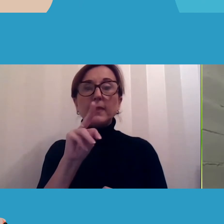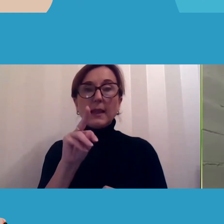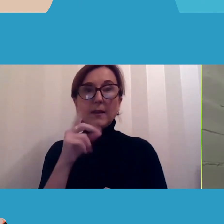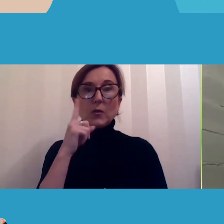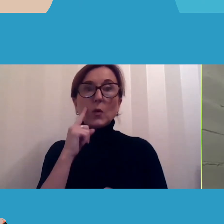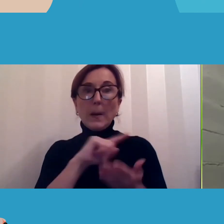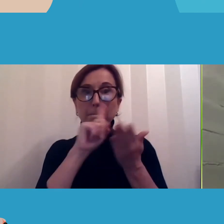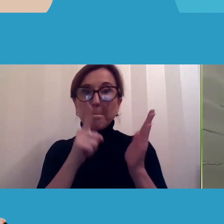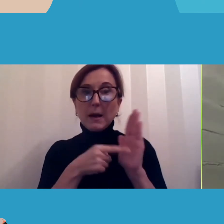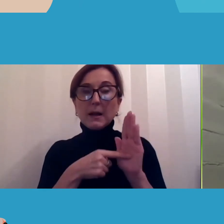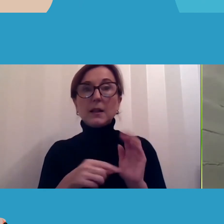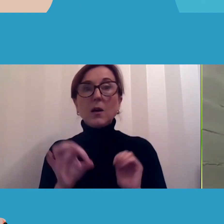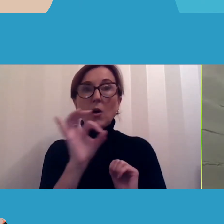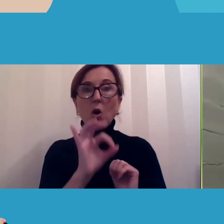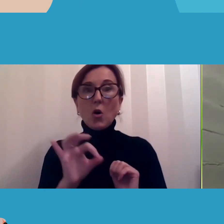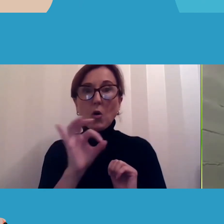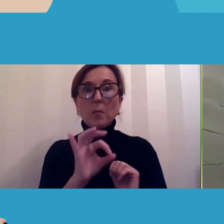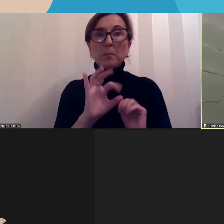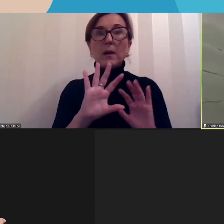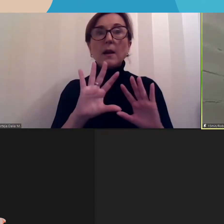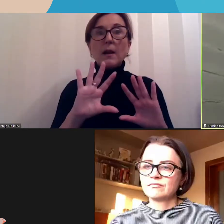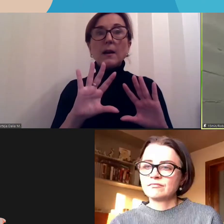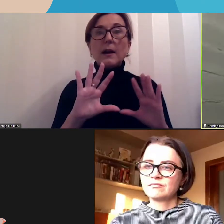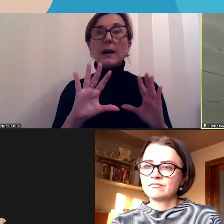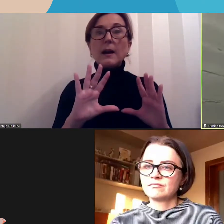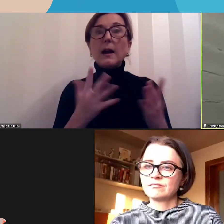Jurga Zieniūtė. I have the same question.